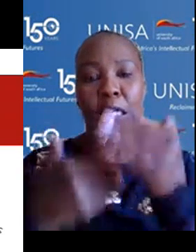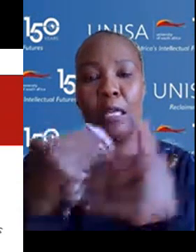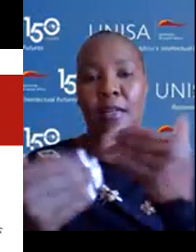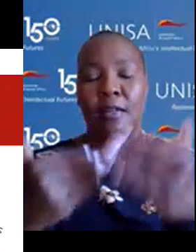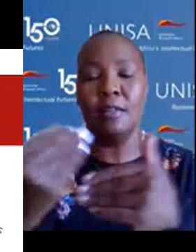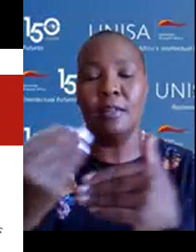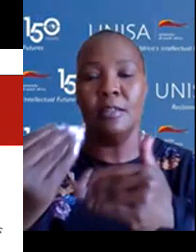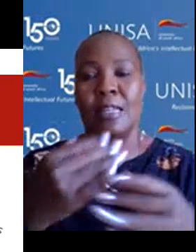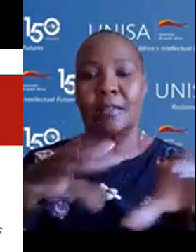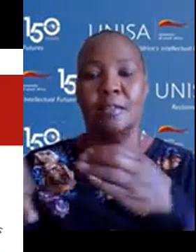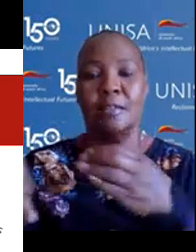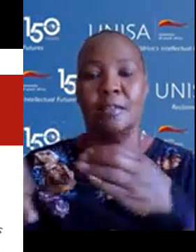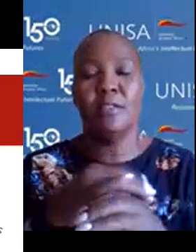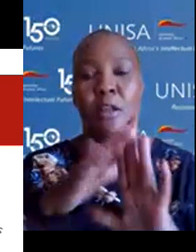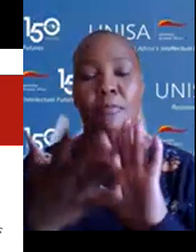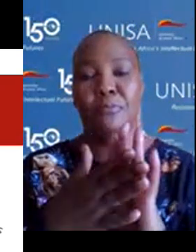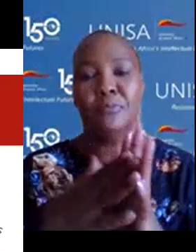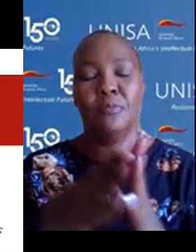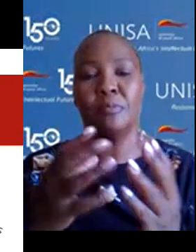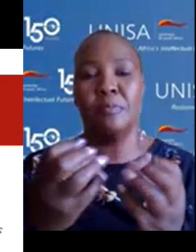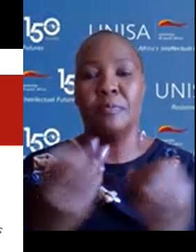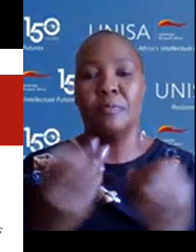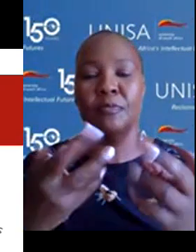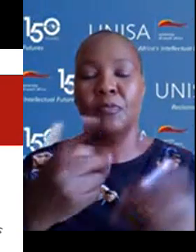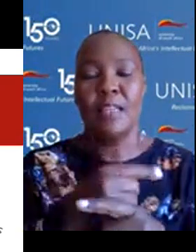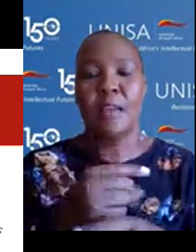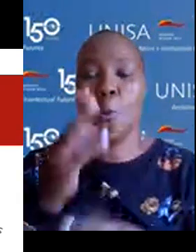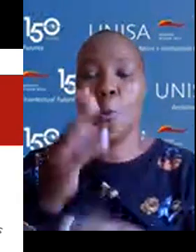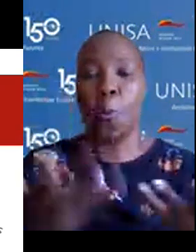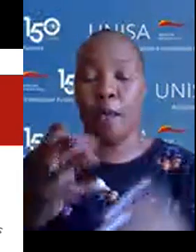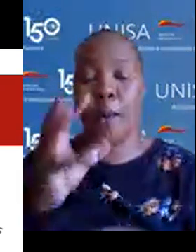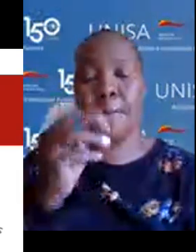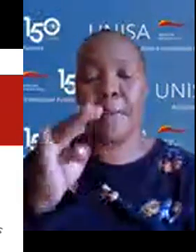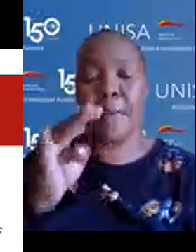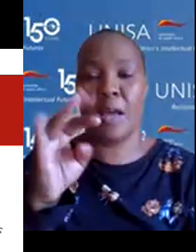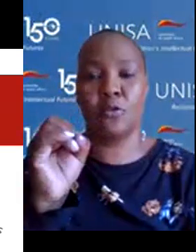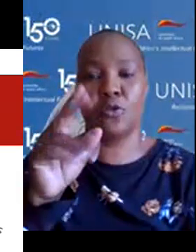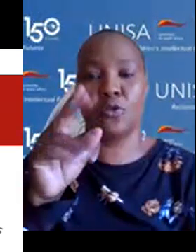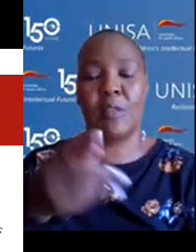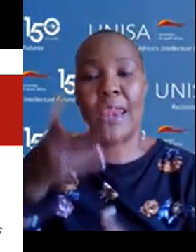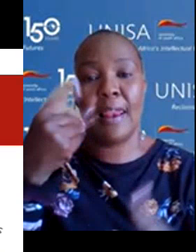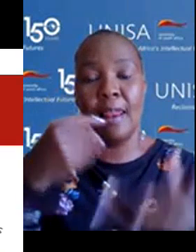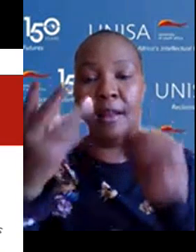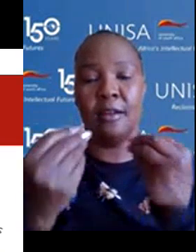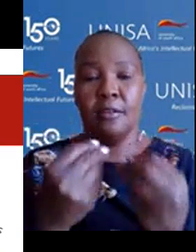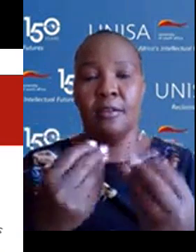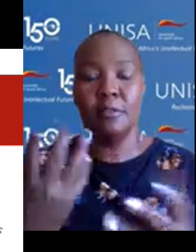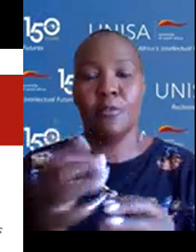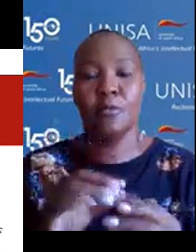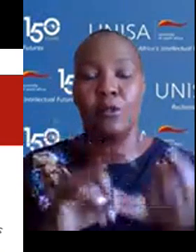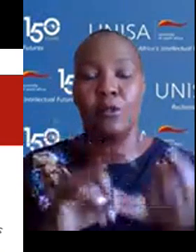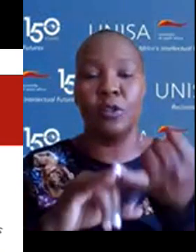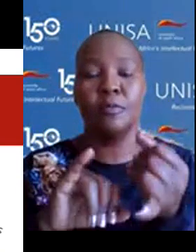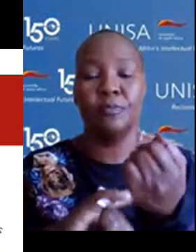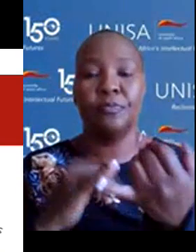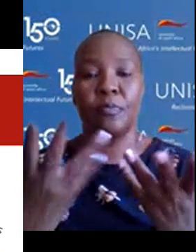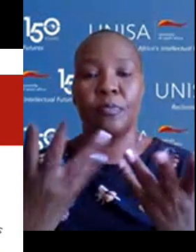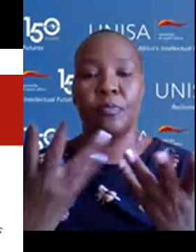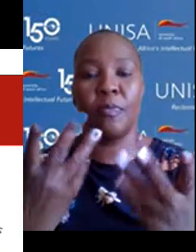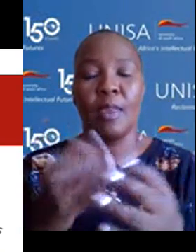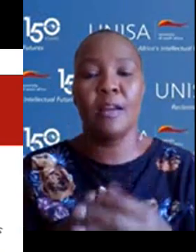activities, you will complete a lot of them on Microsoft Learn. It's actually based on Microsoft Learn courses. So you will be earning